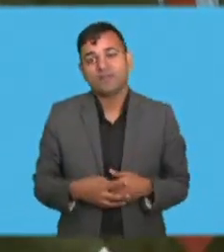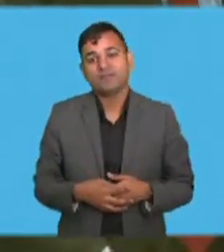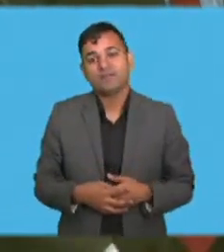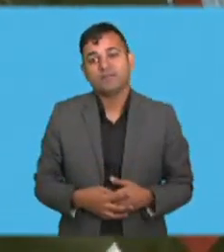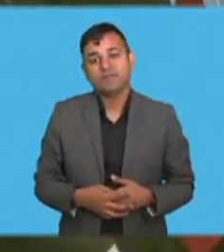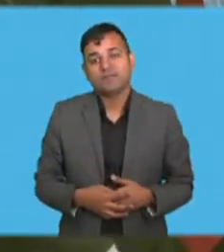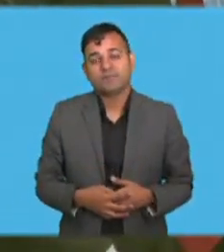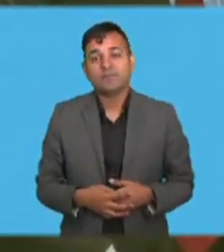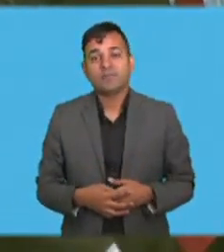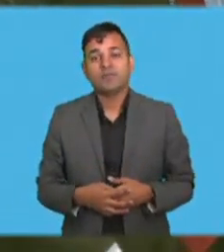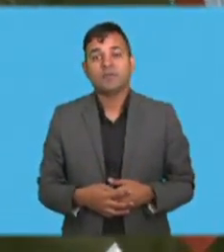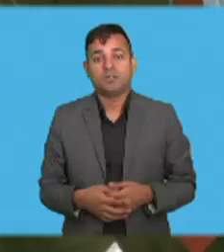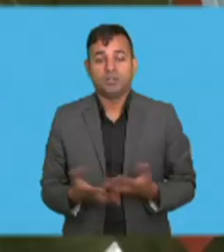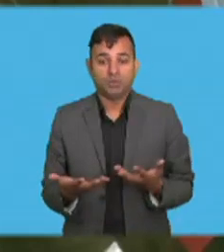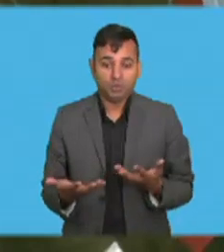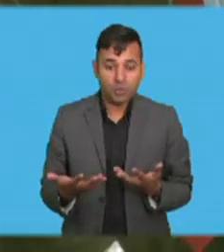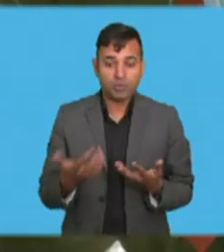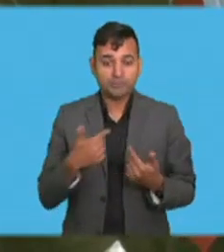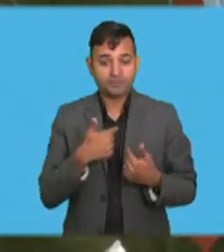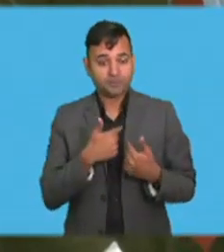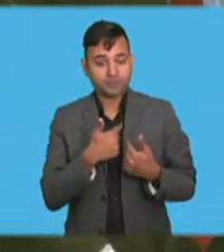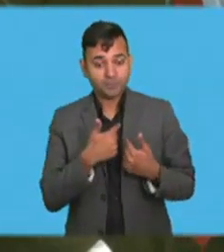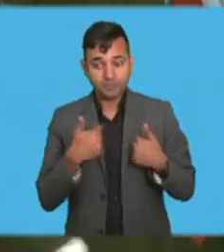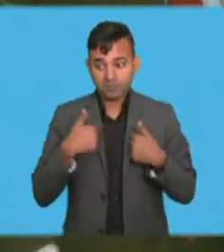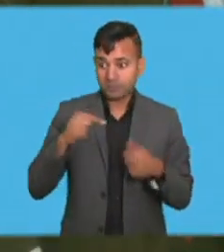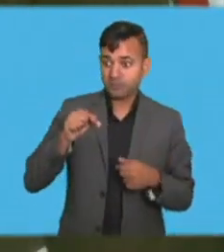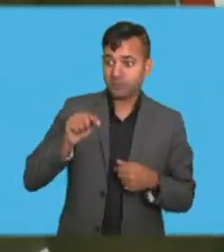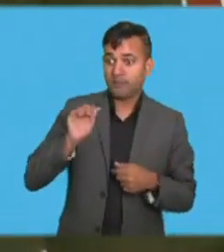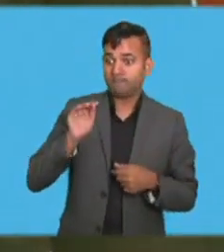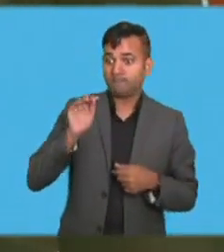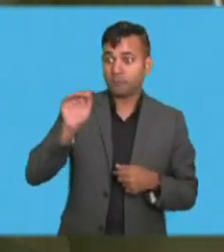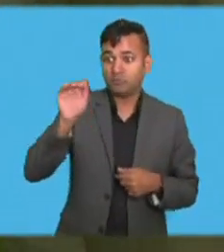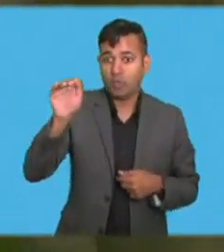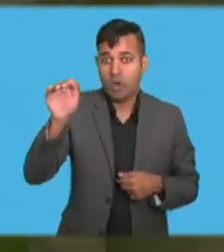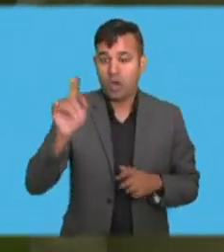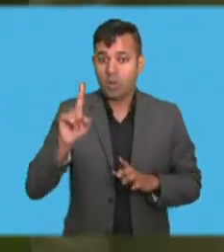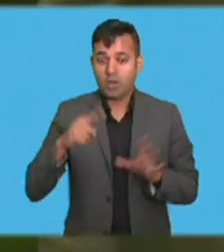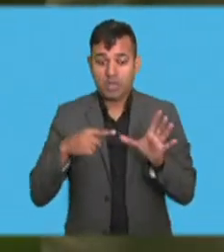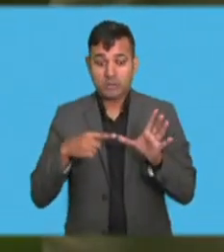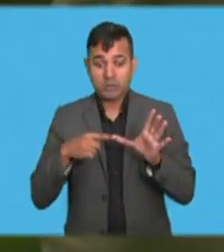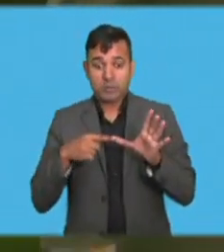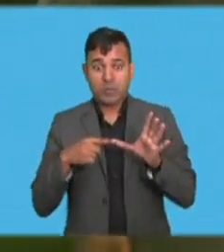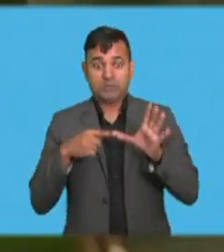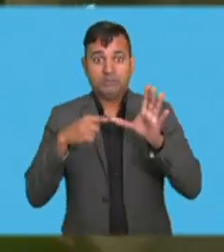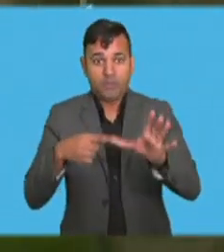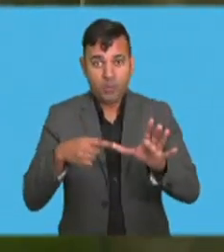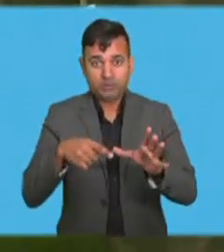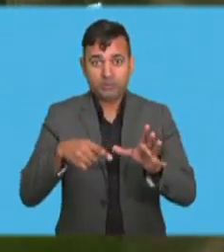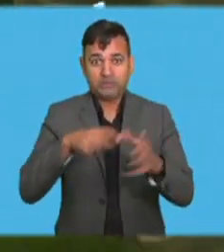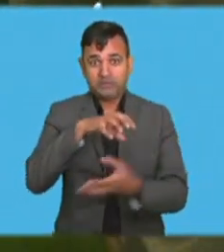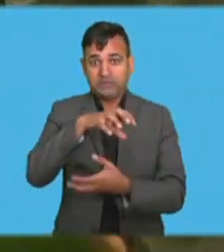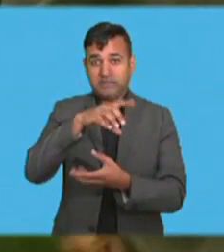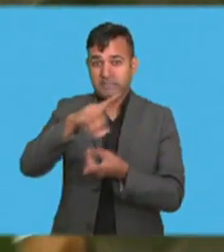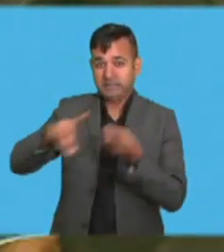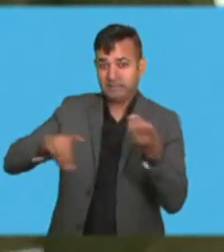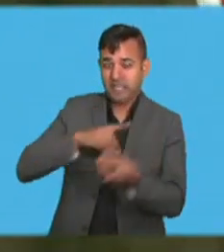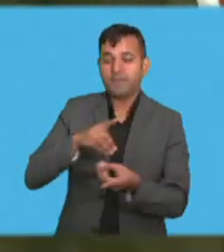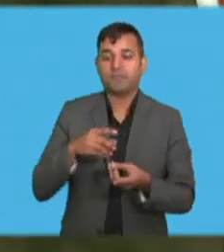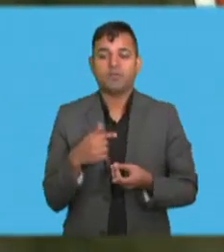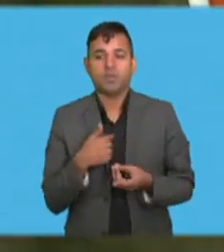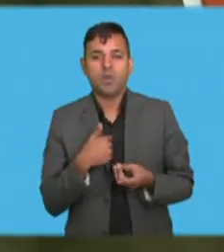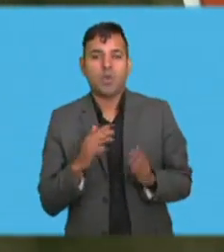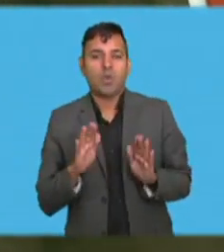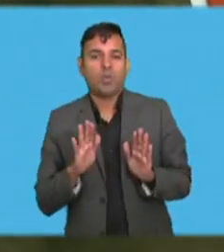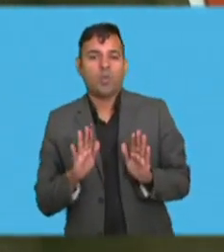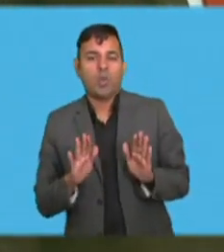post-disaster response, Madam Speaker, in the first few days we were waiting for the, while we